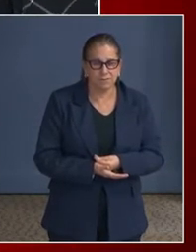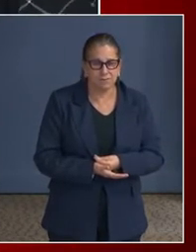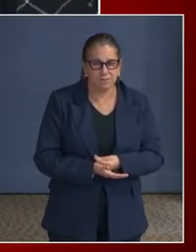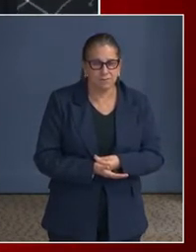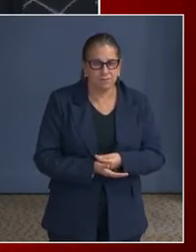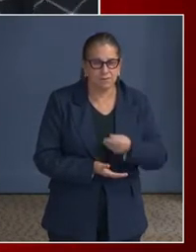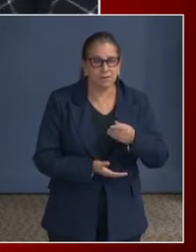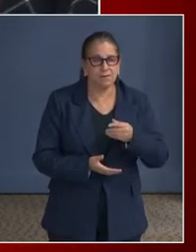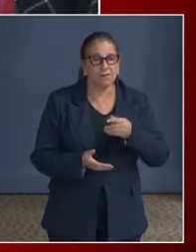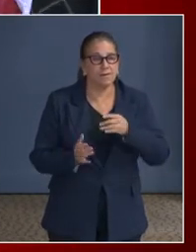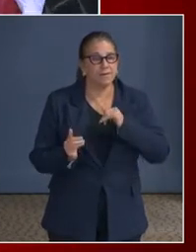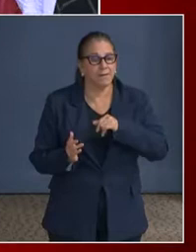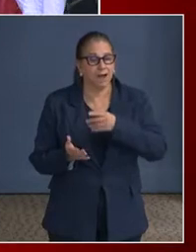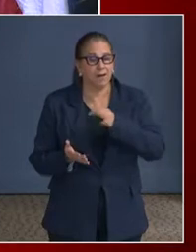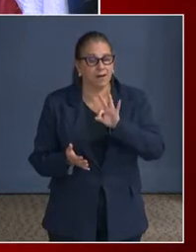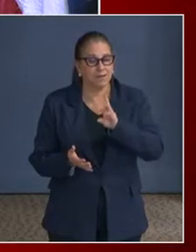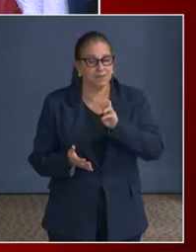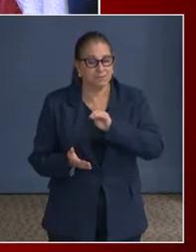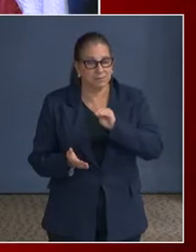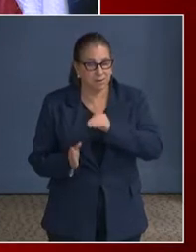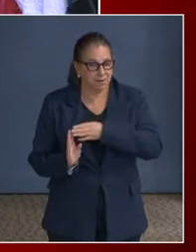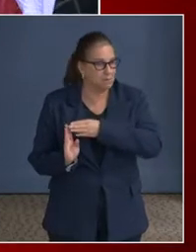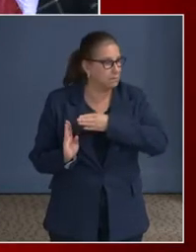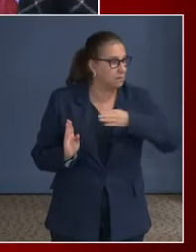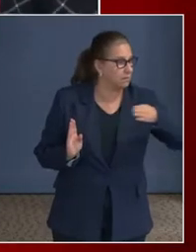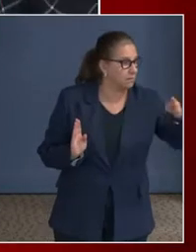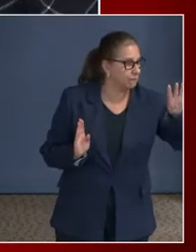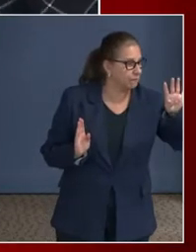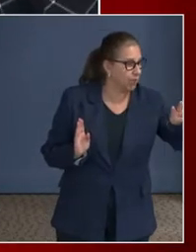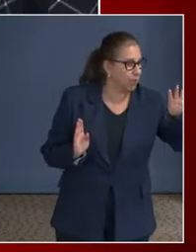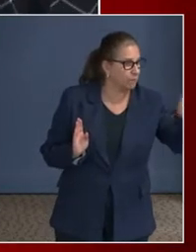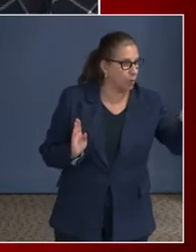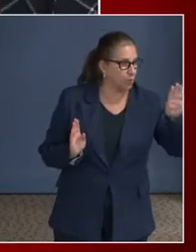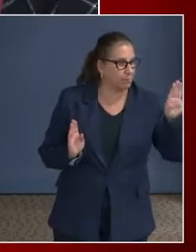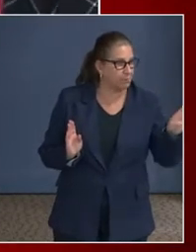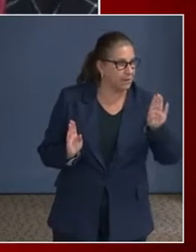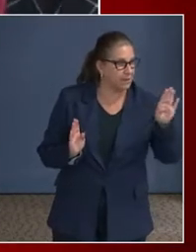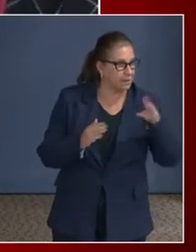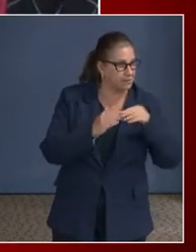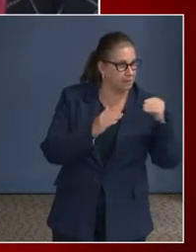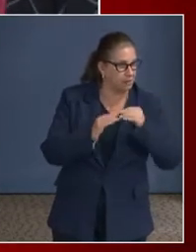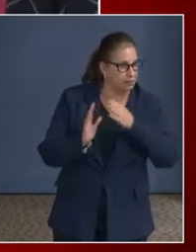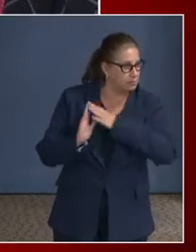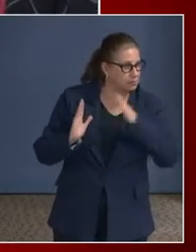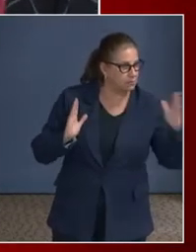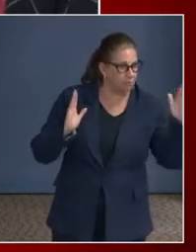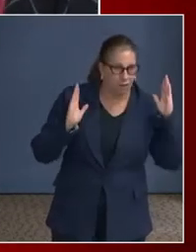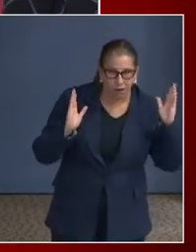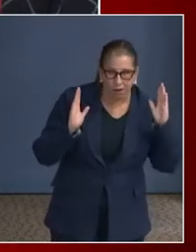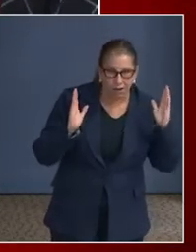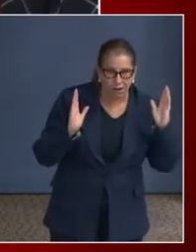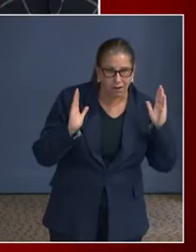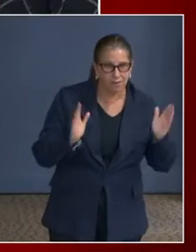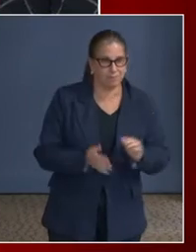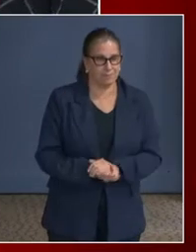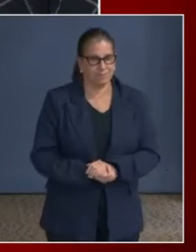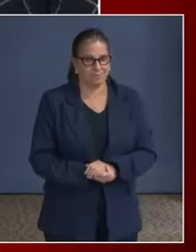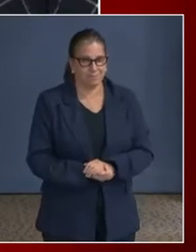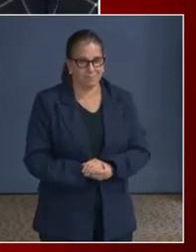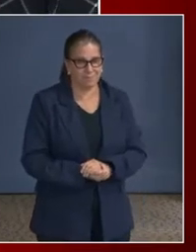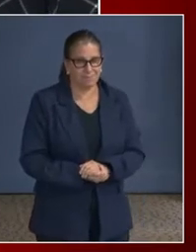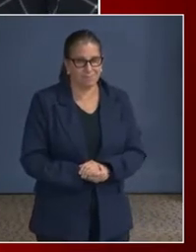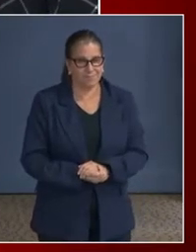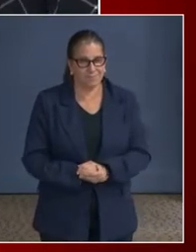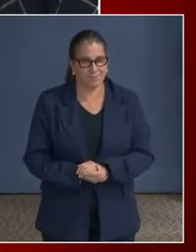so that is the threshold that the White House and the Congress are using. So once that program exceeds $44 billion